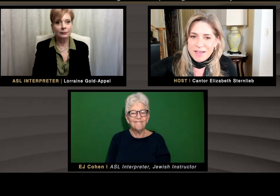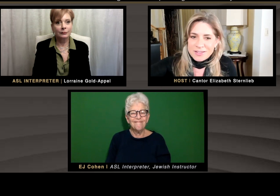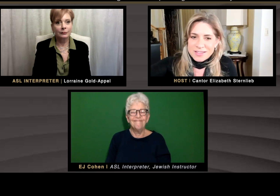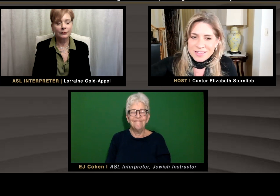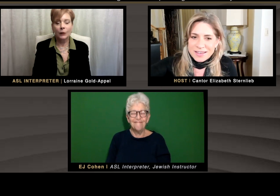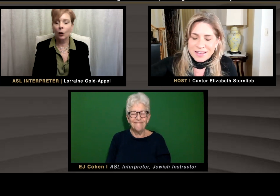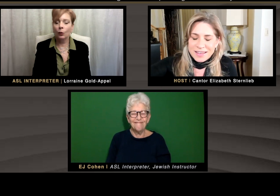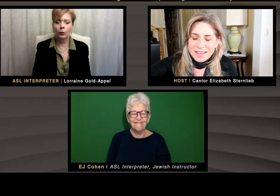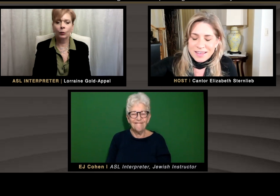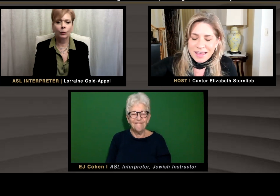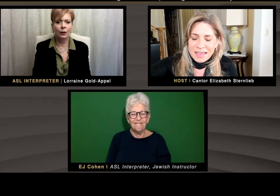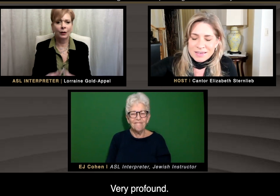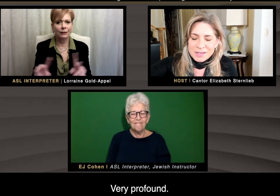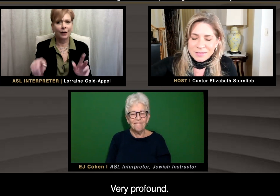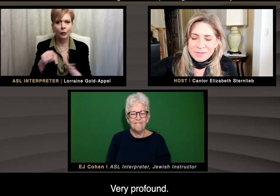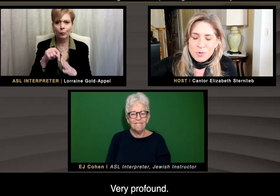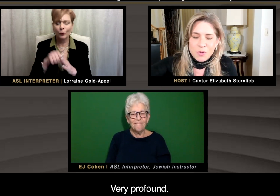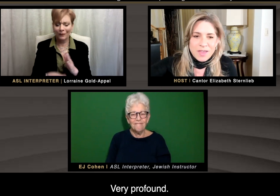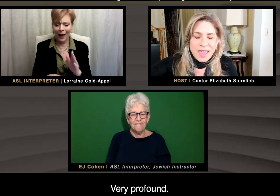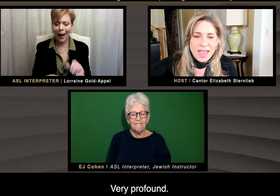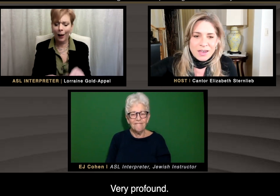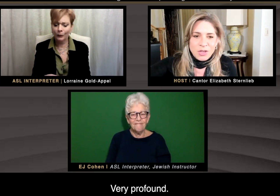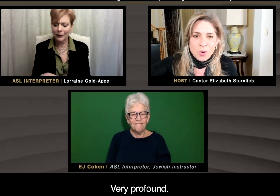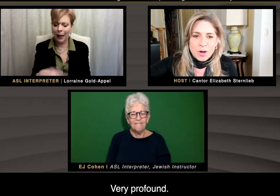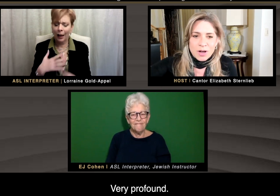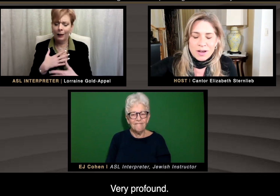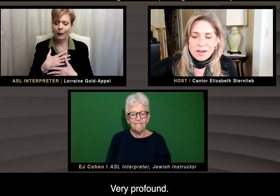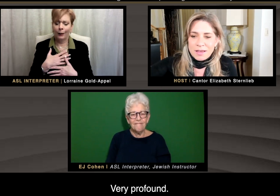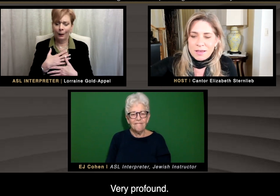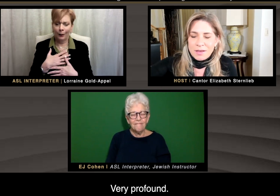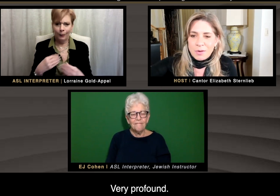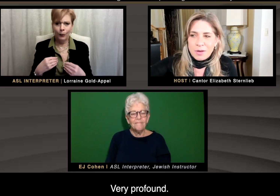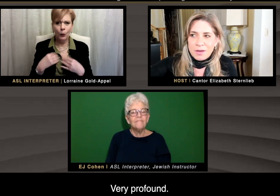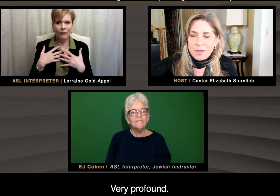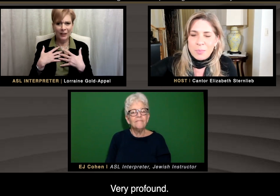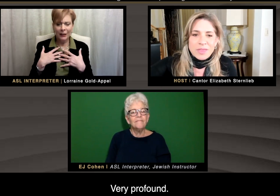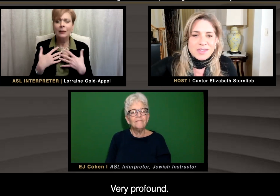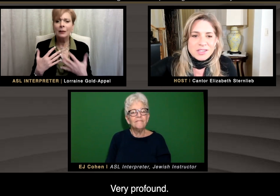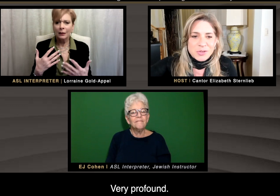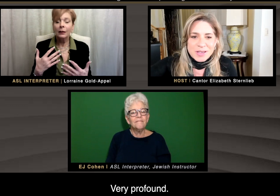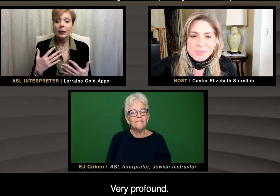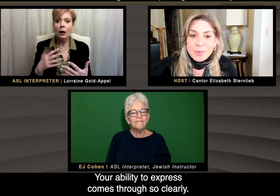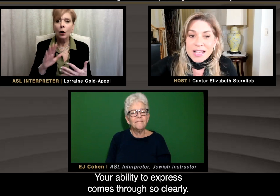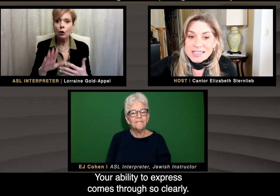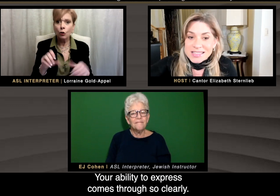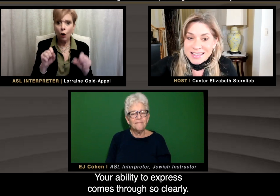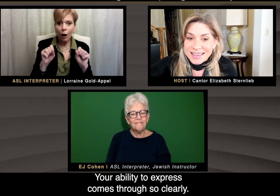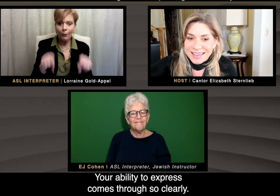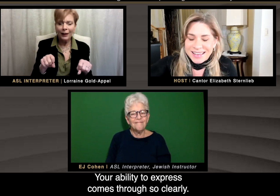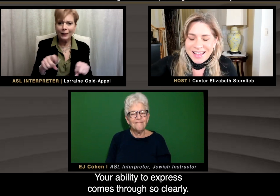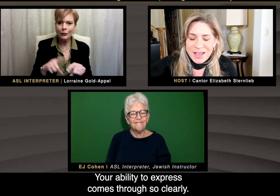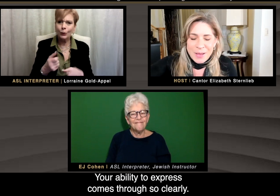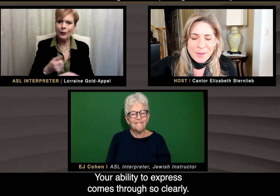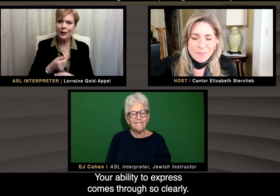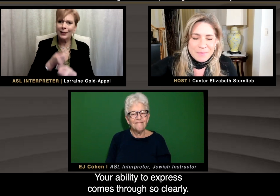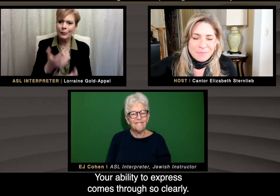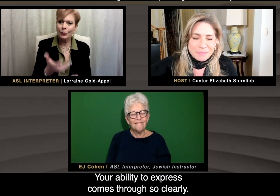Very profound and moving, and your ability to express